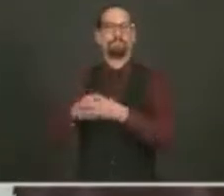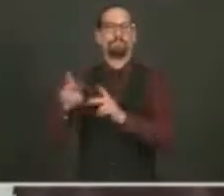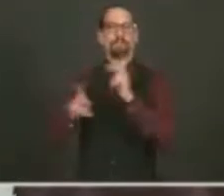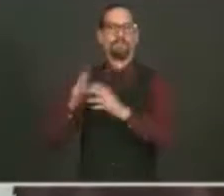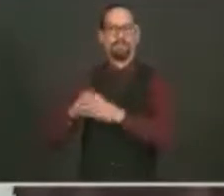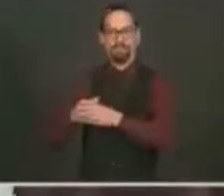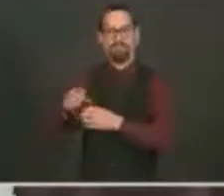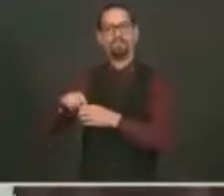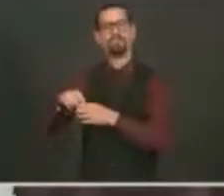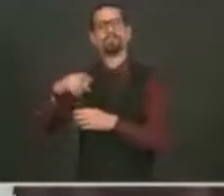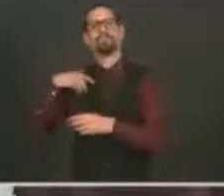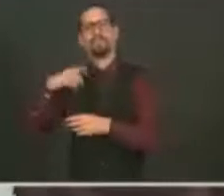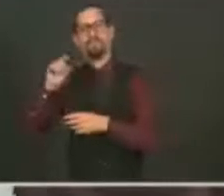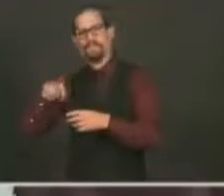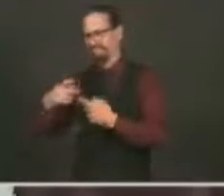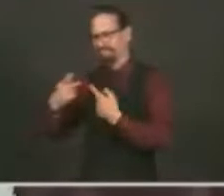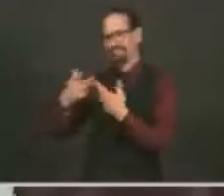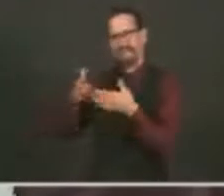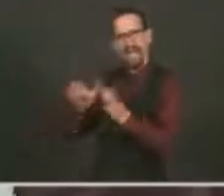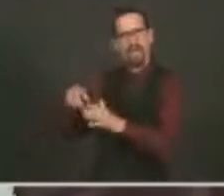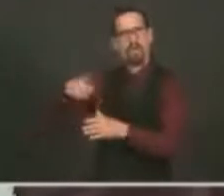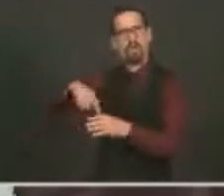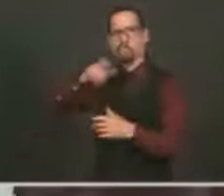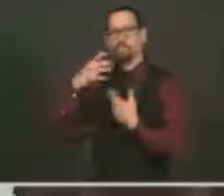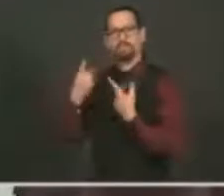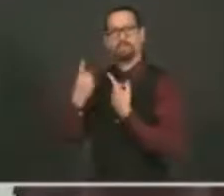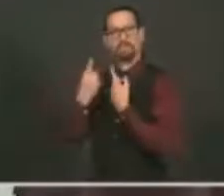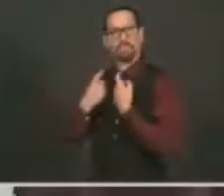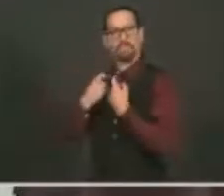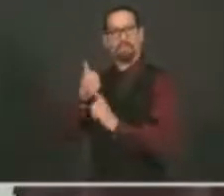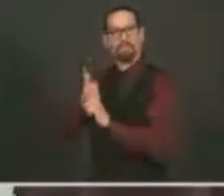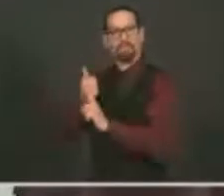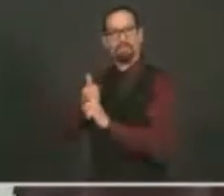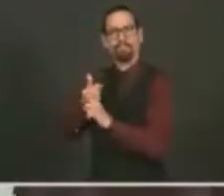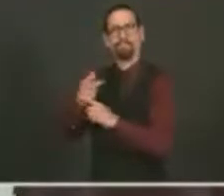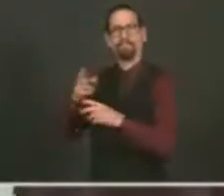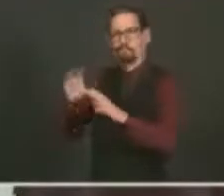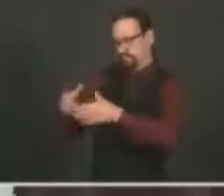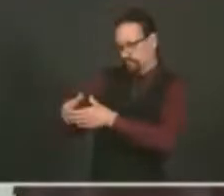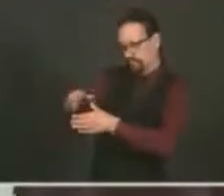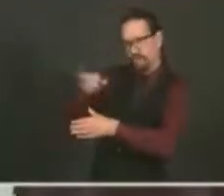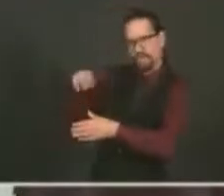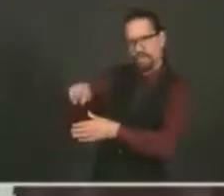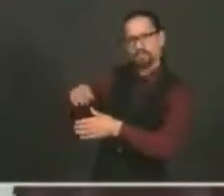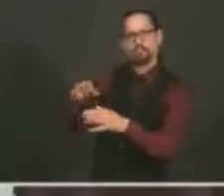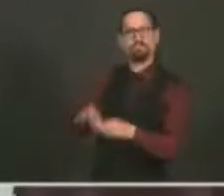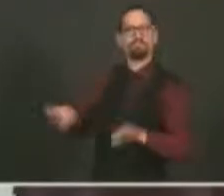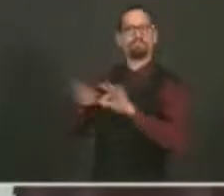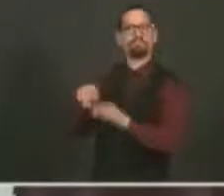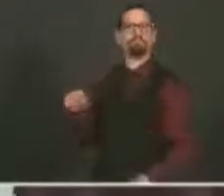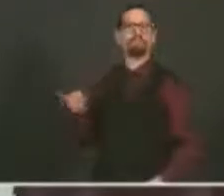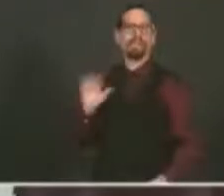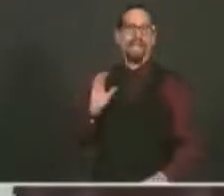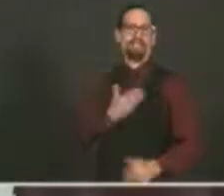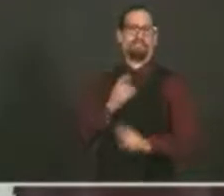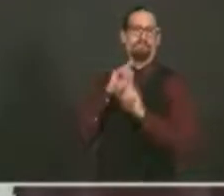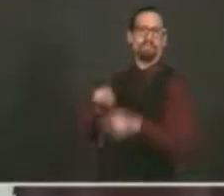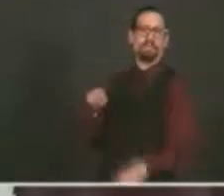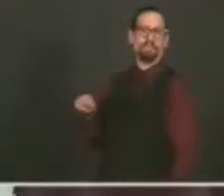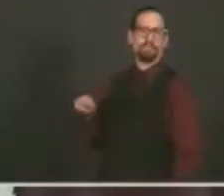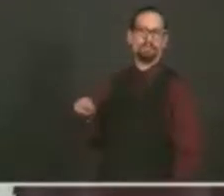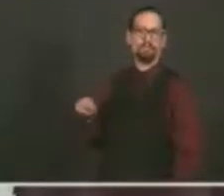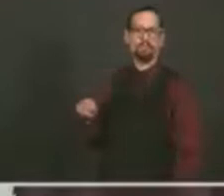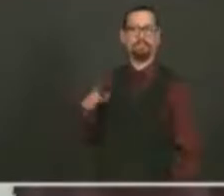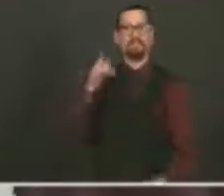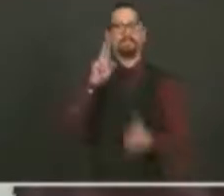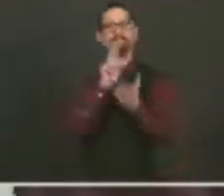understand what's happening within that community. That's been a key component of our response with the Institutes of Higher